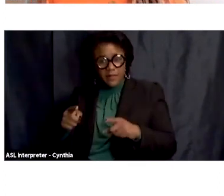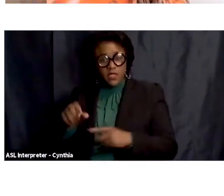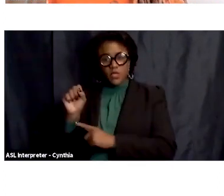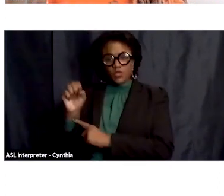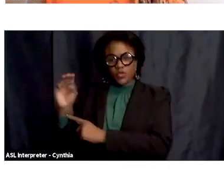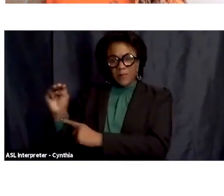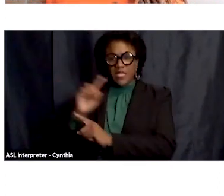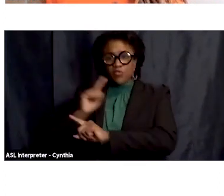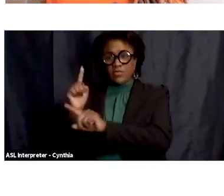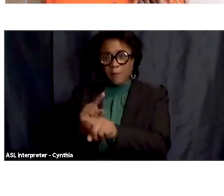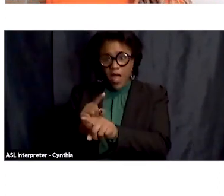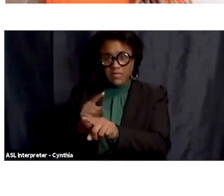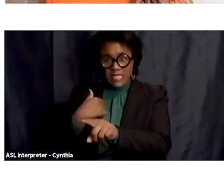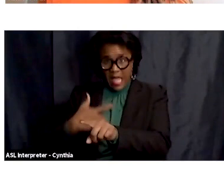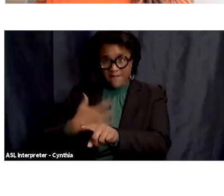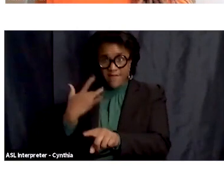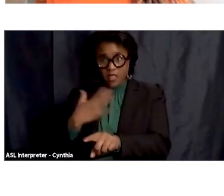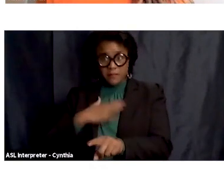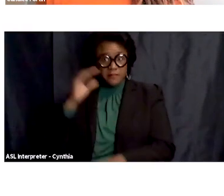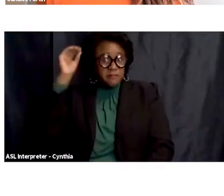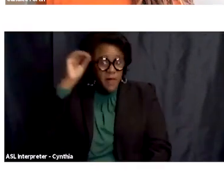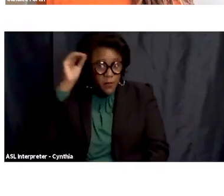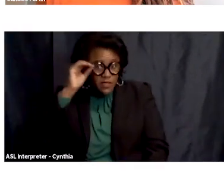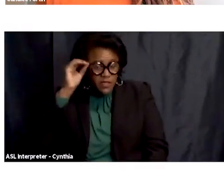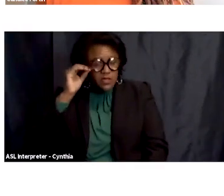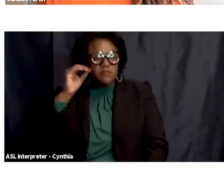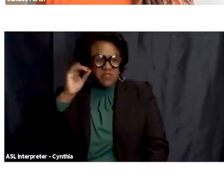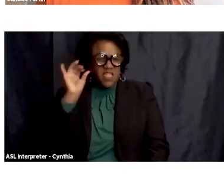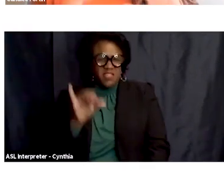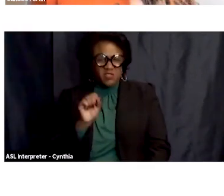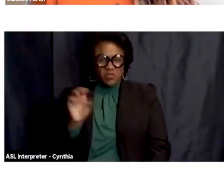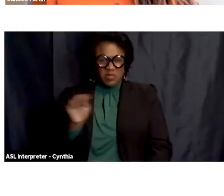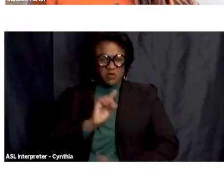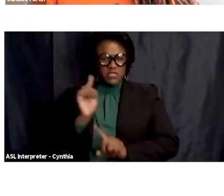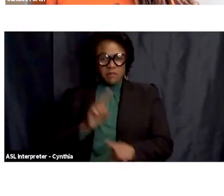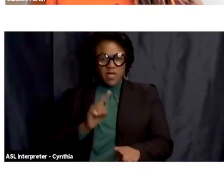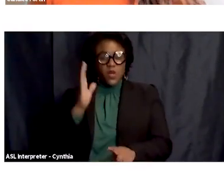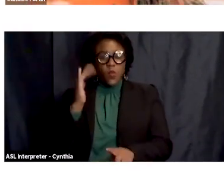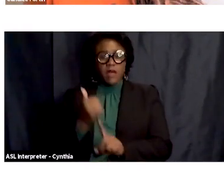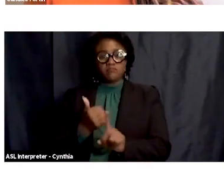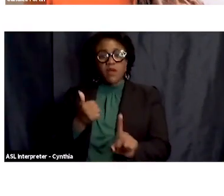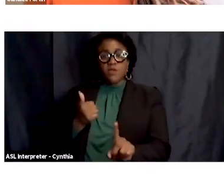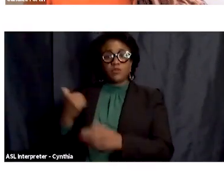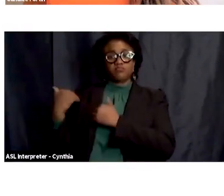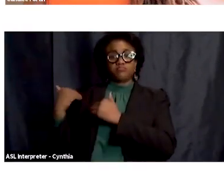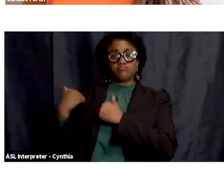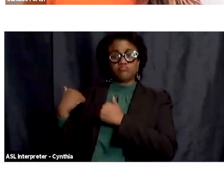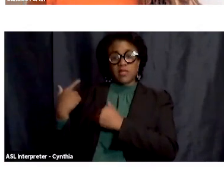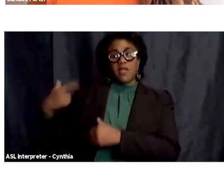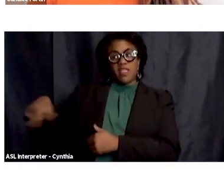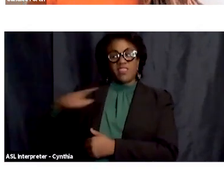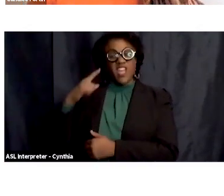media response that I felt, in my opinion, was coming from avoiding accountability. They saw us coming for them. They